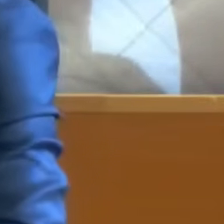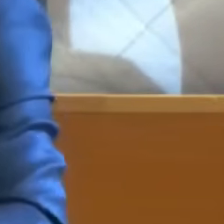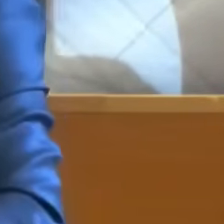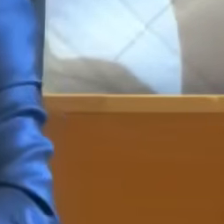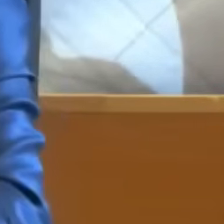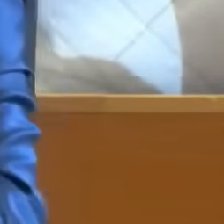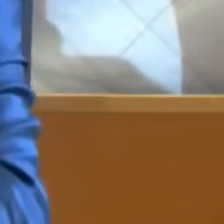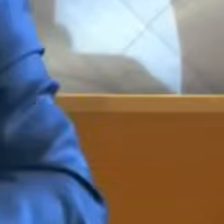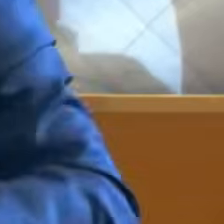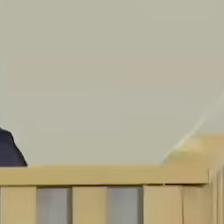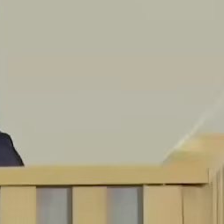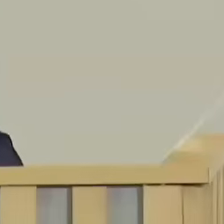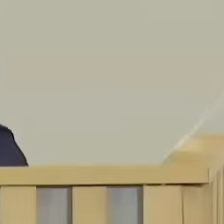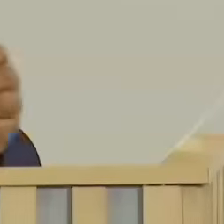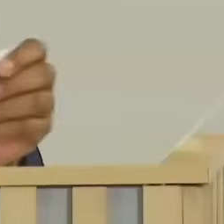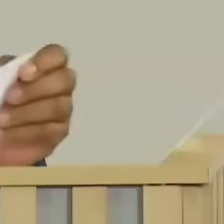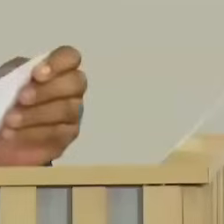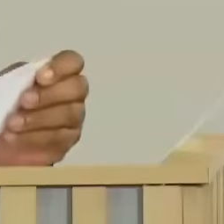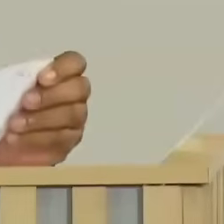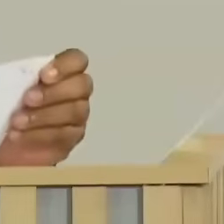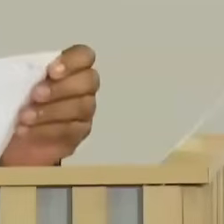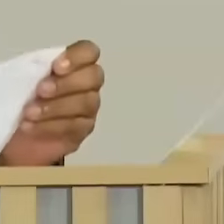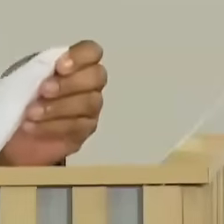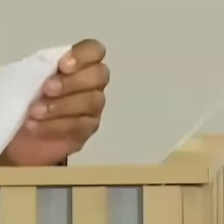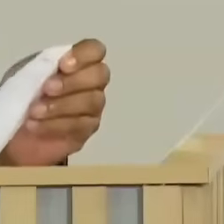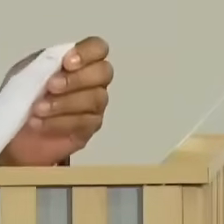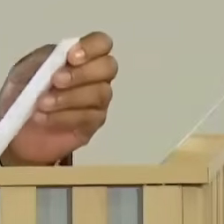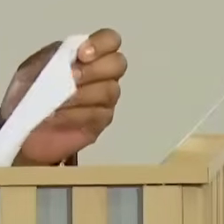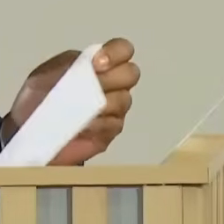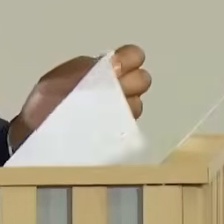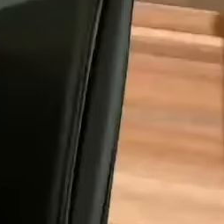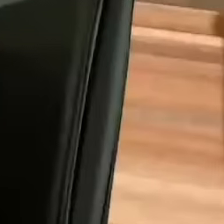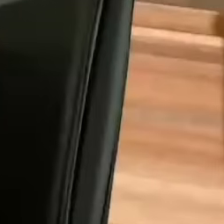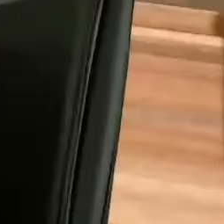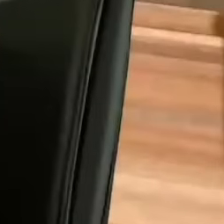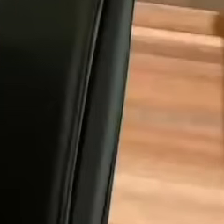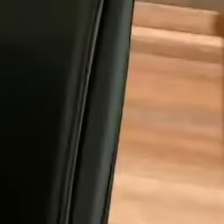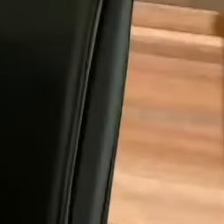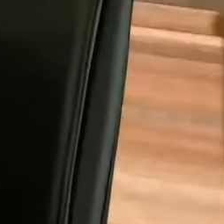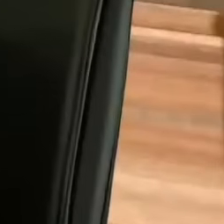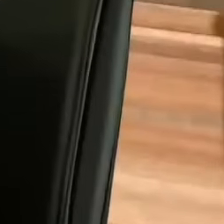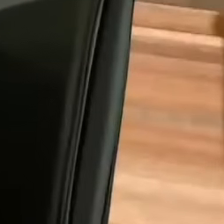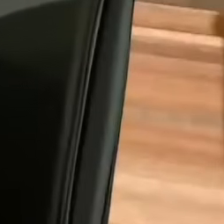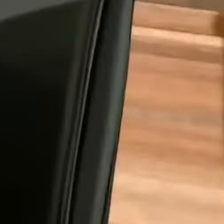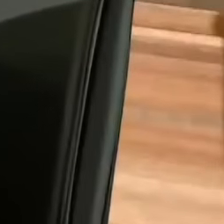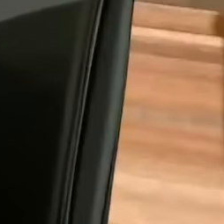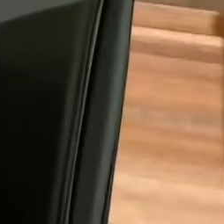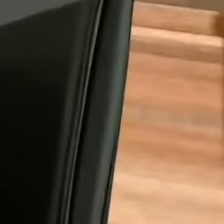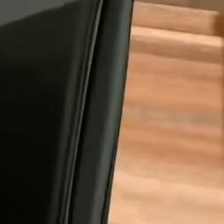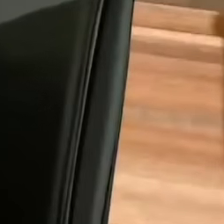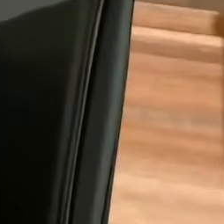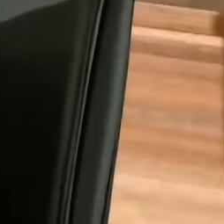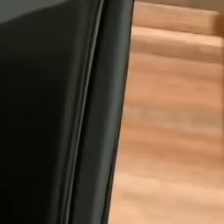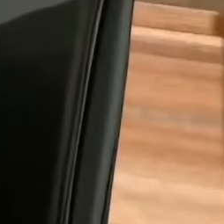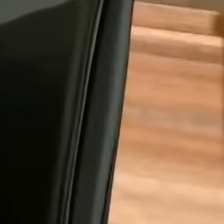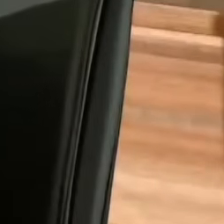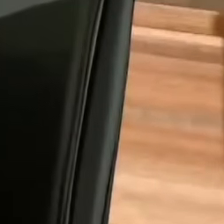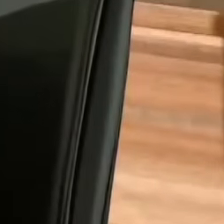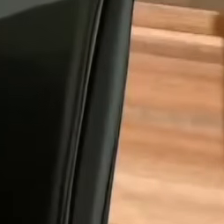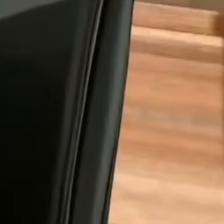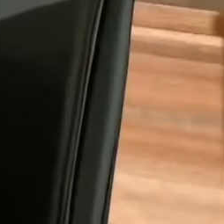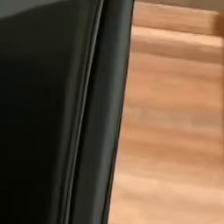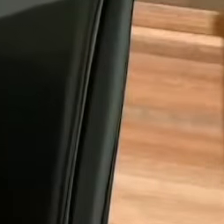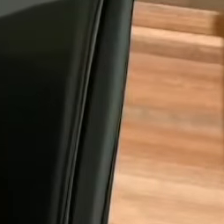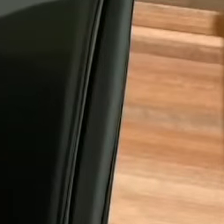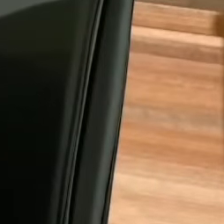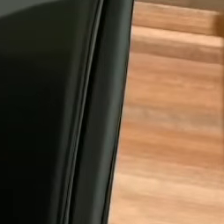Thank you, General. Thank you, Chair. And then in paragraph 45, you had just dealt with